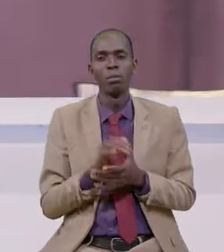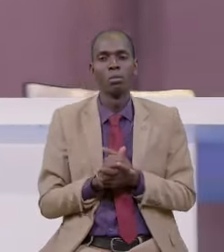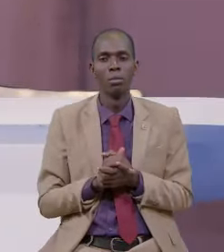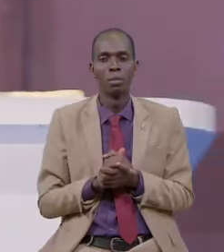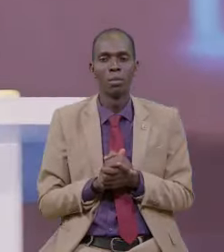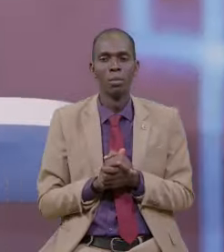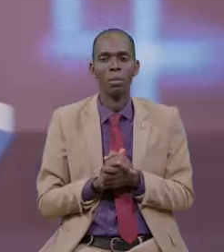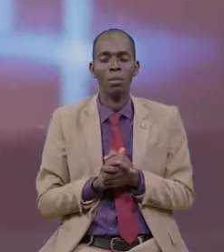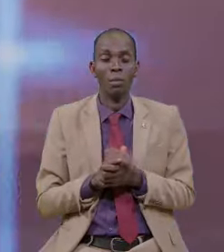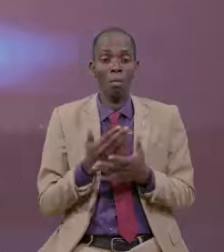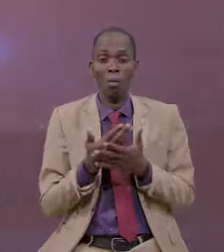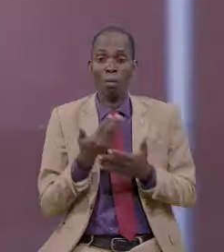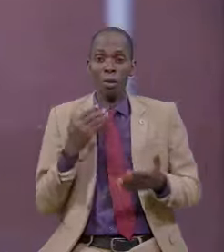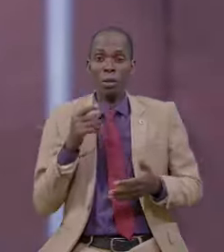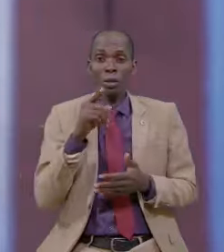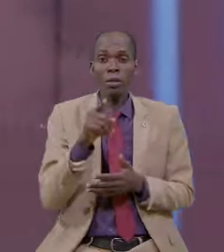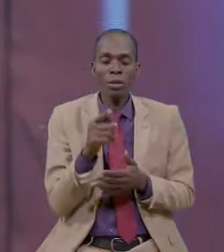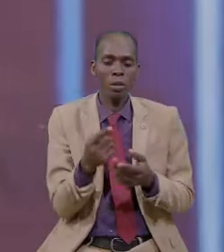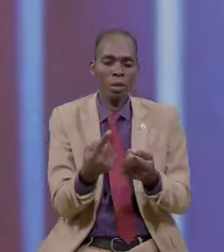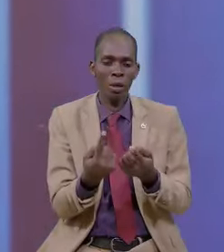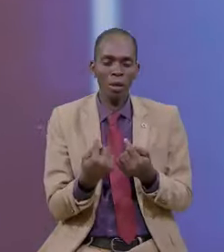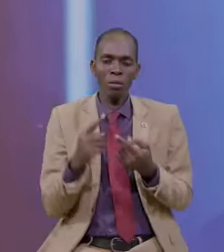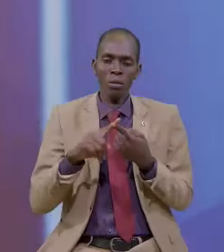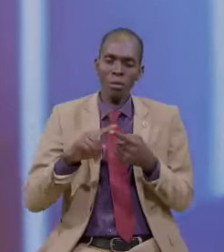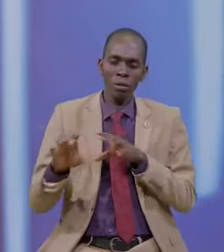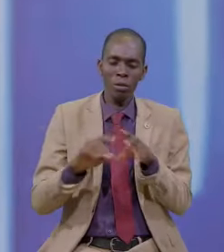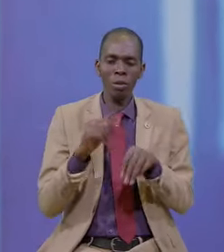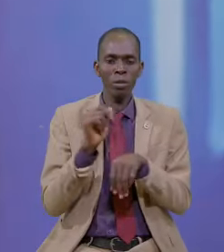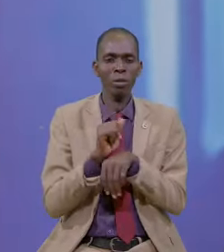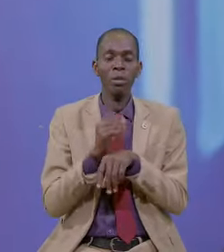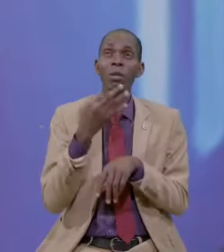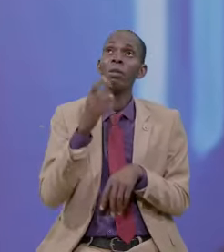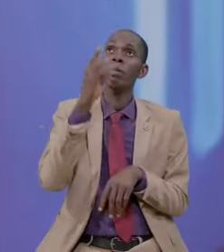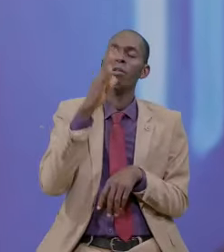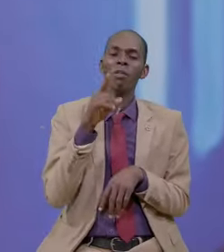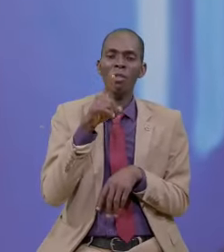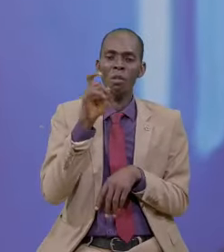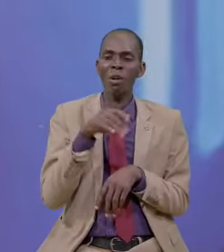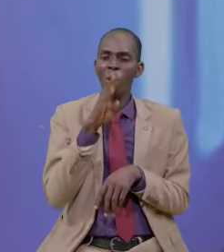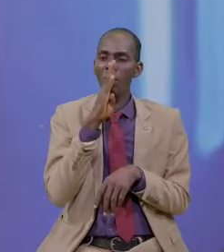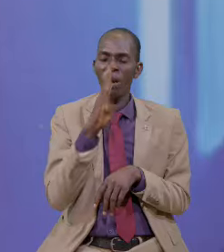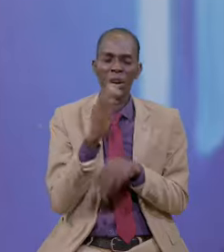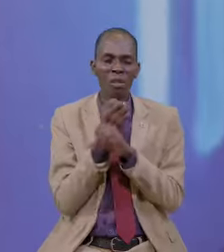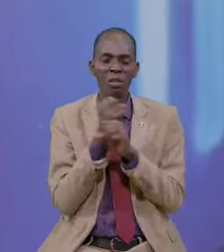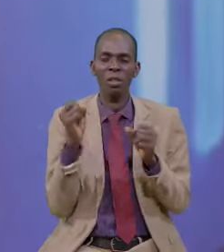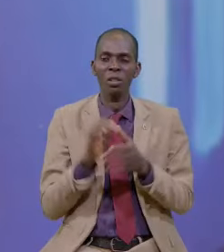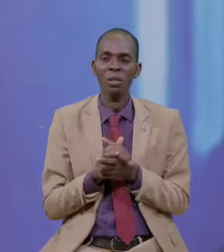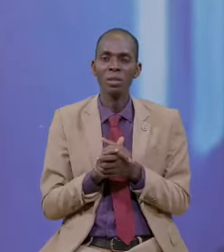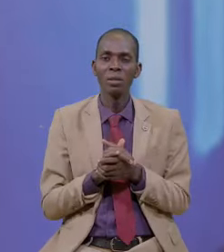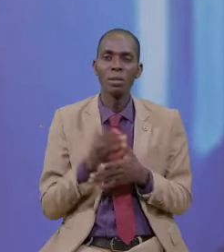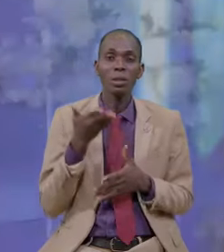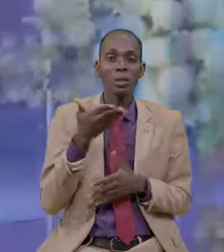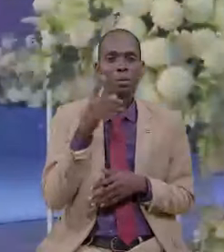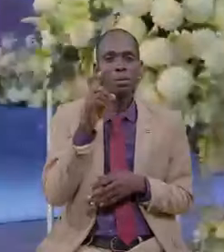before you come in into the ministry, you must be born again. There must be